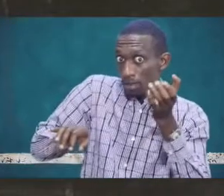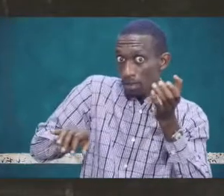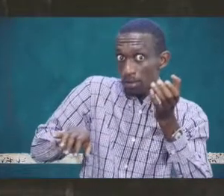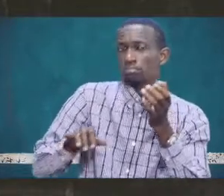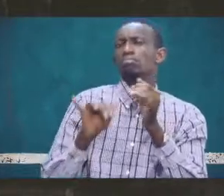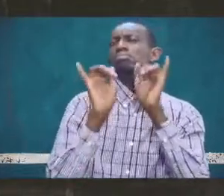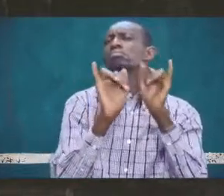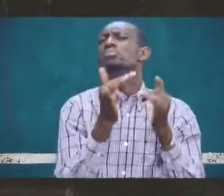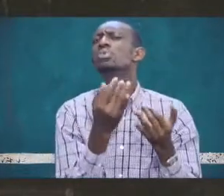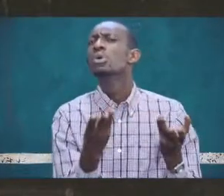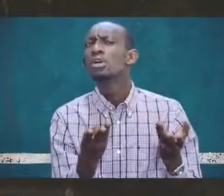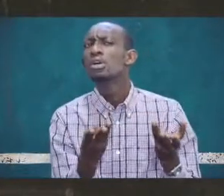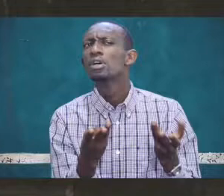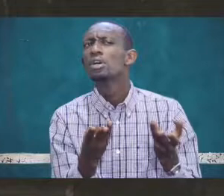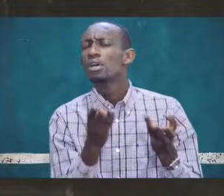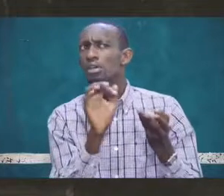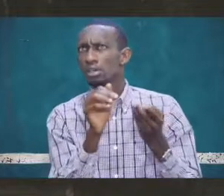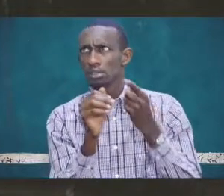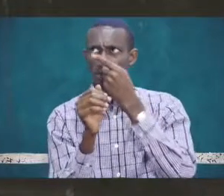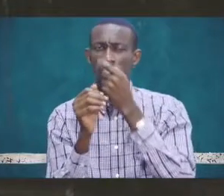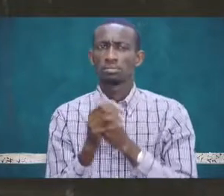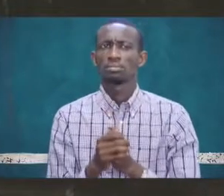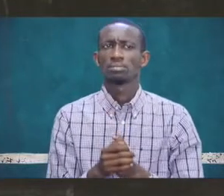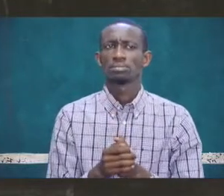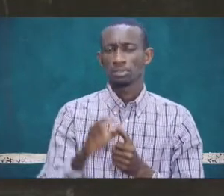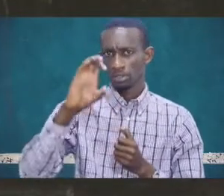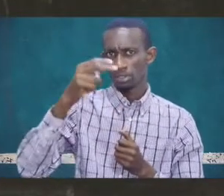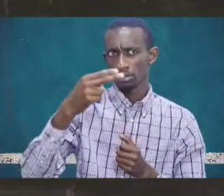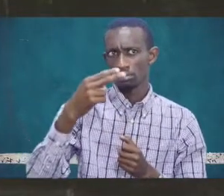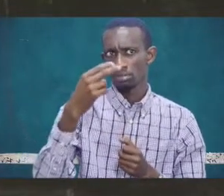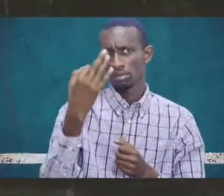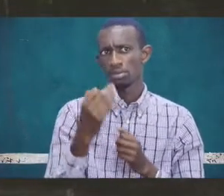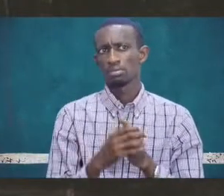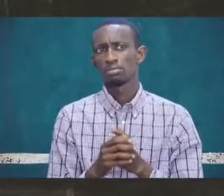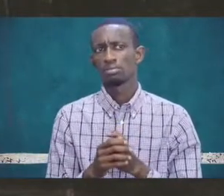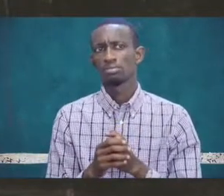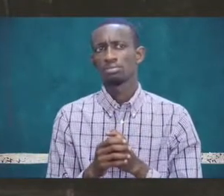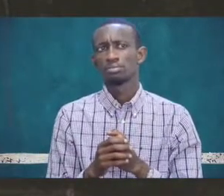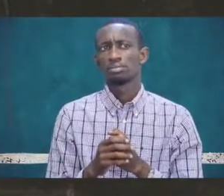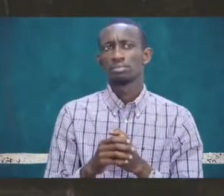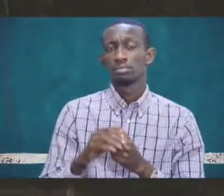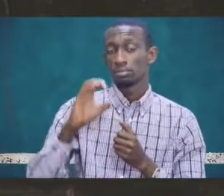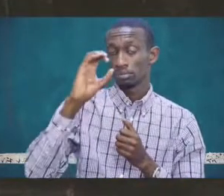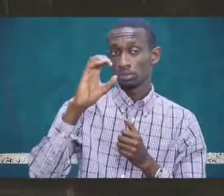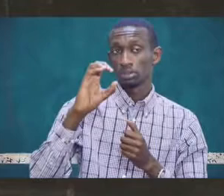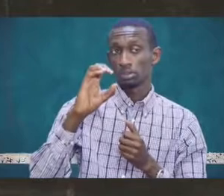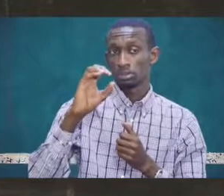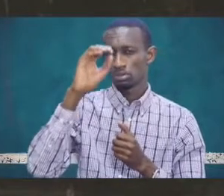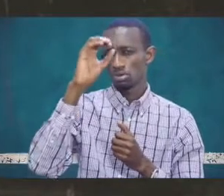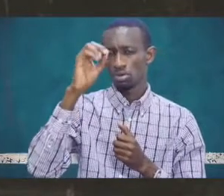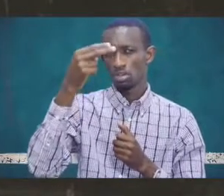remain with what? So this is the molecule that we remain with. CH3, COH. Then you